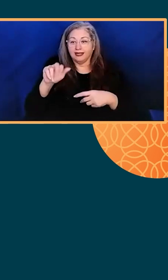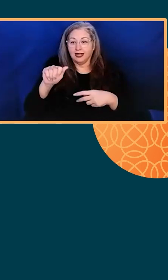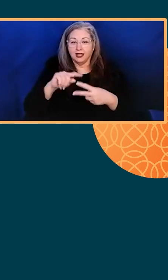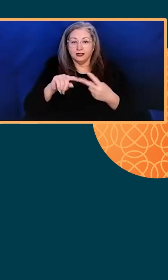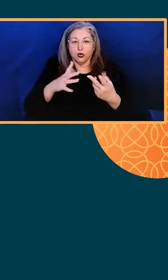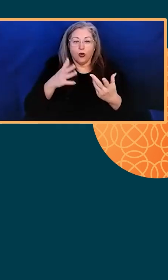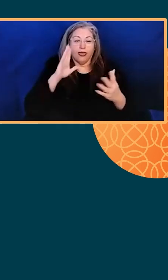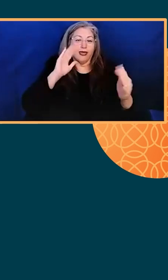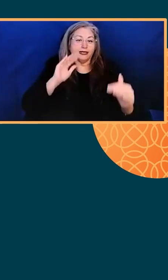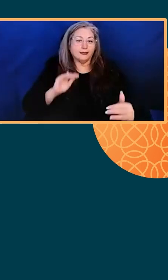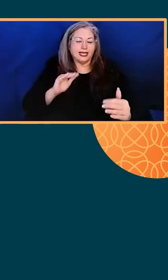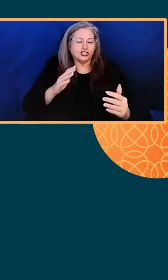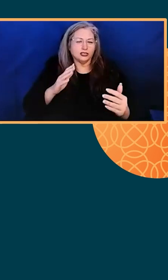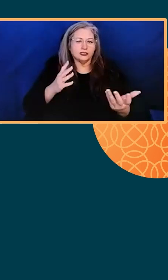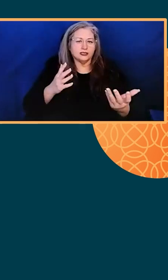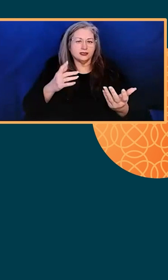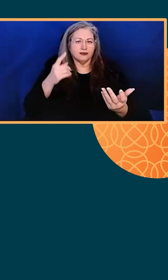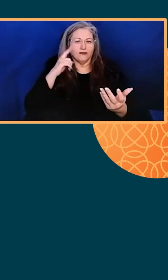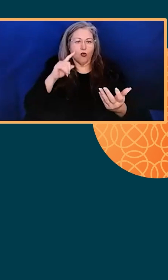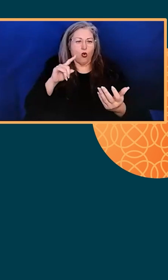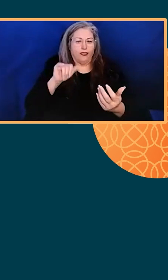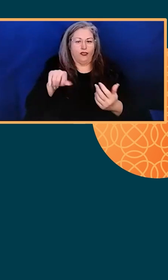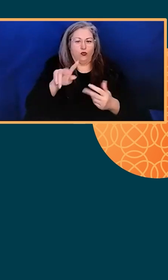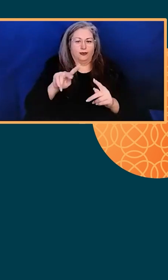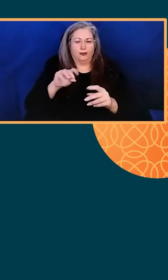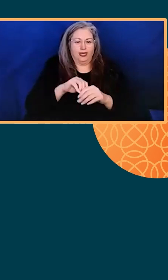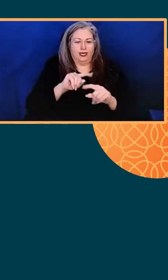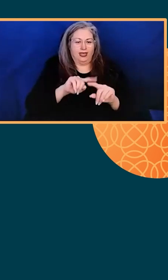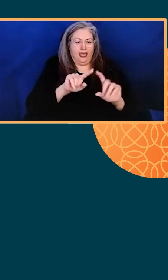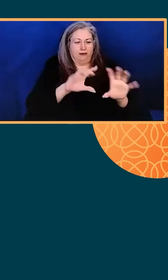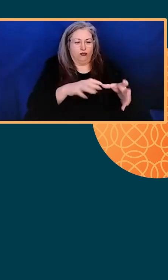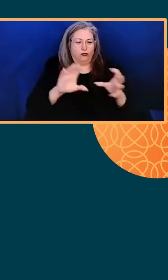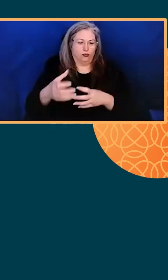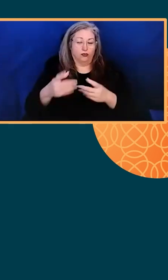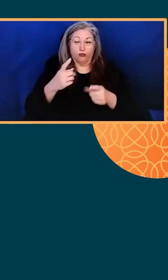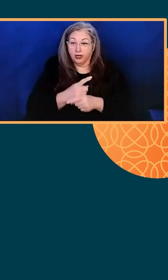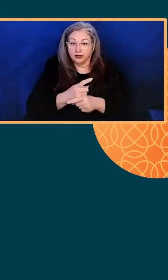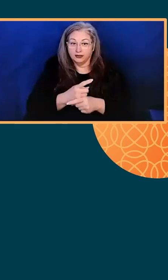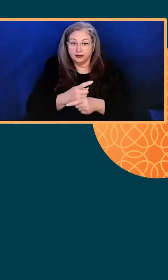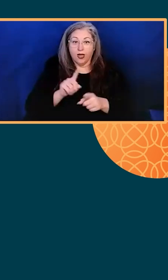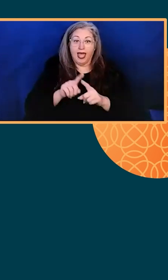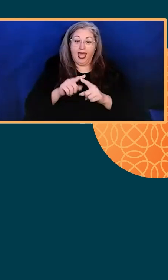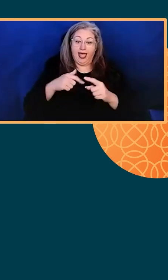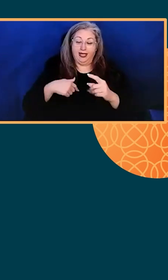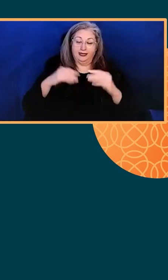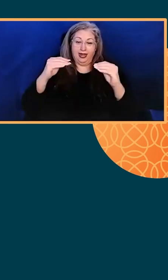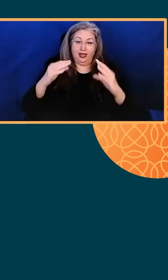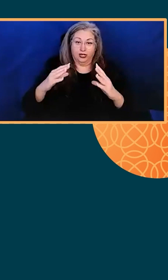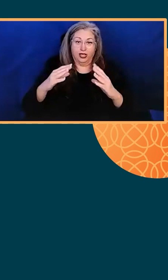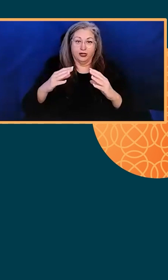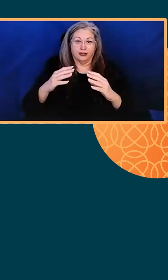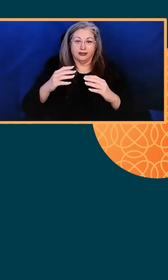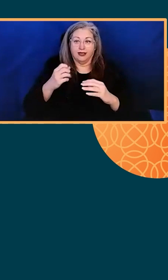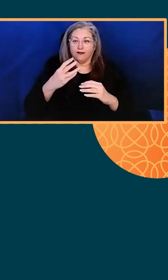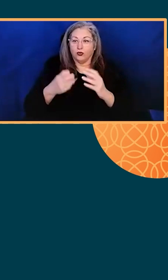our expectations for people of those demographic groups, right? And as an educator, a few